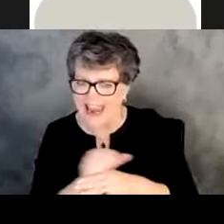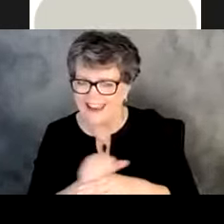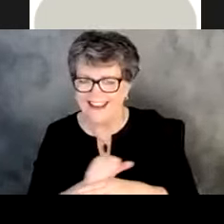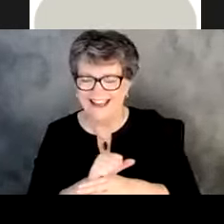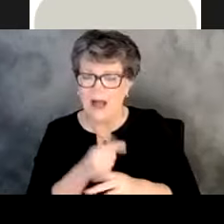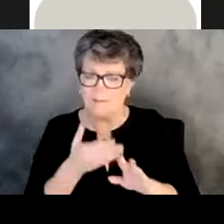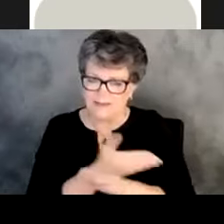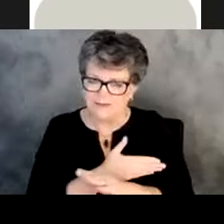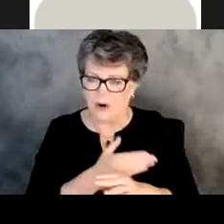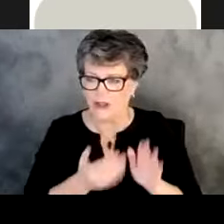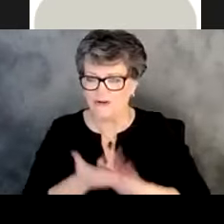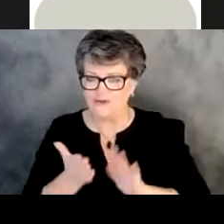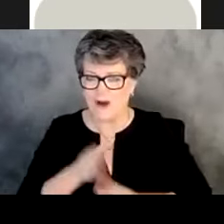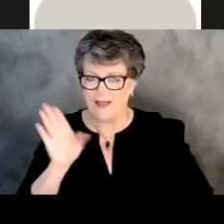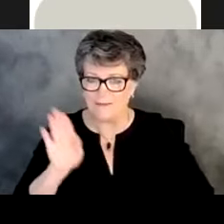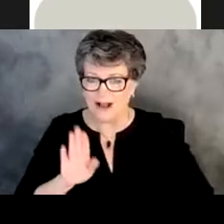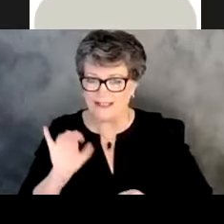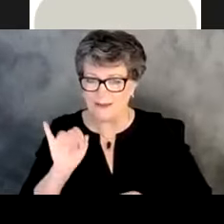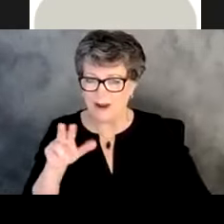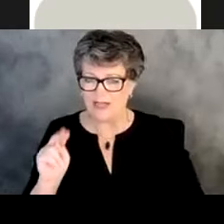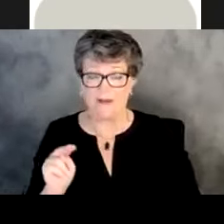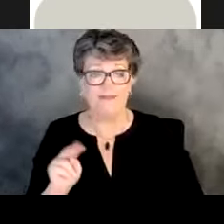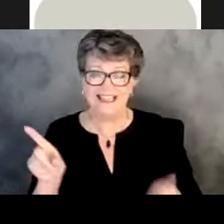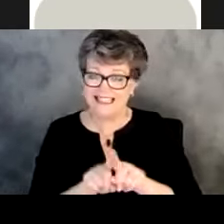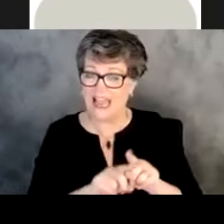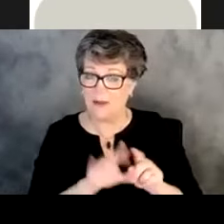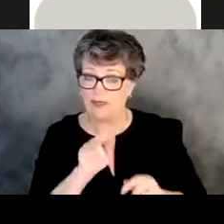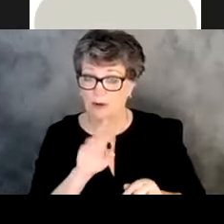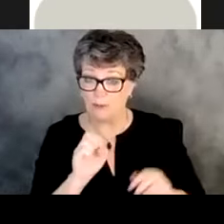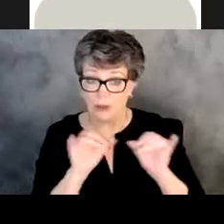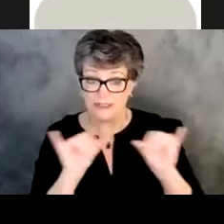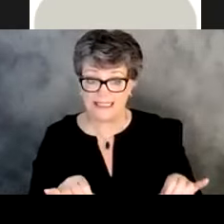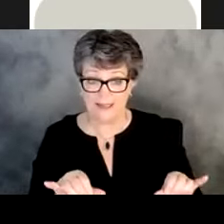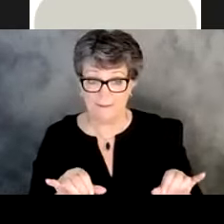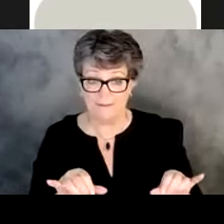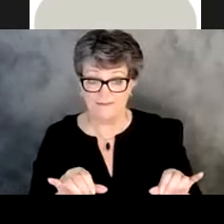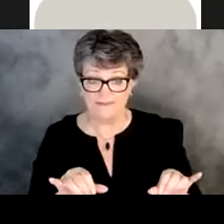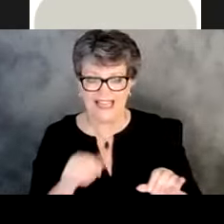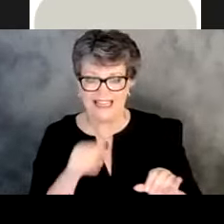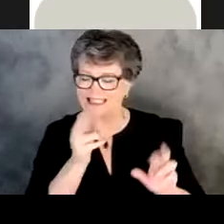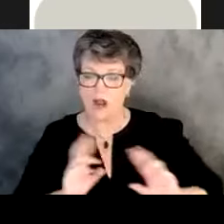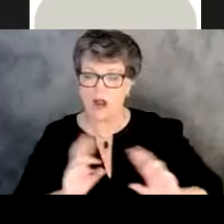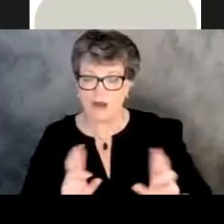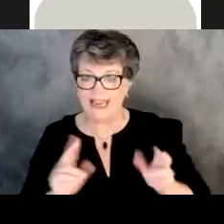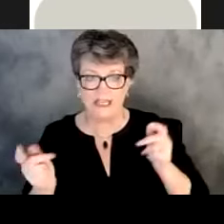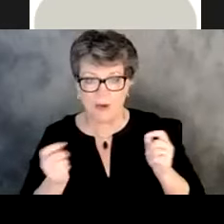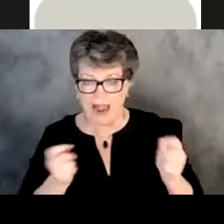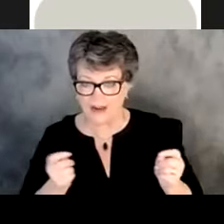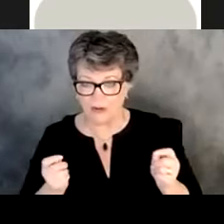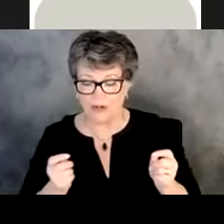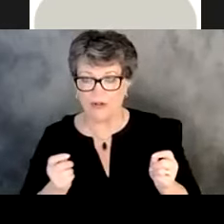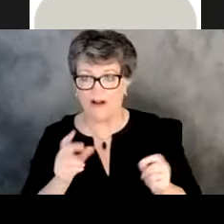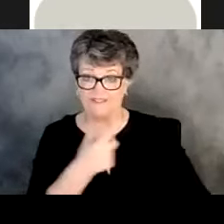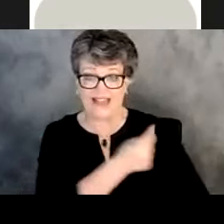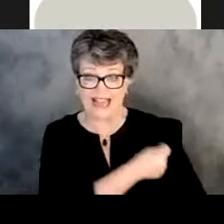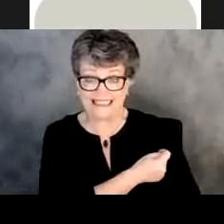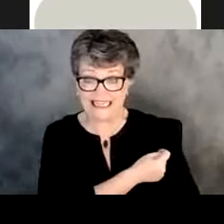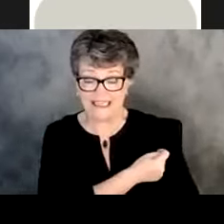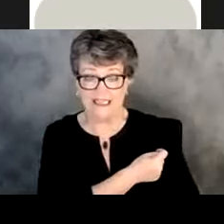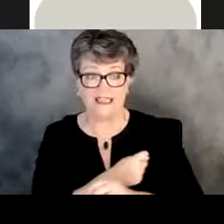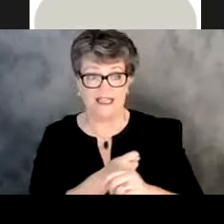the Boston Marathon. And the same is true with your immune system. If your immune system isn't ready to handle the vaccine, like if